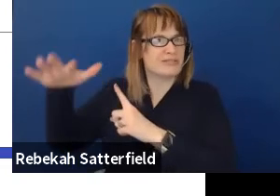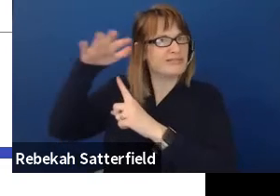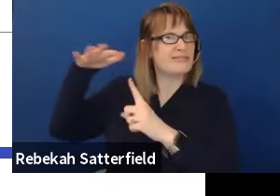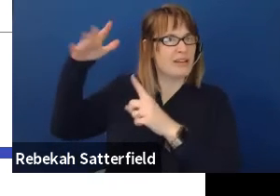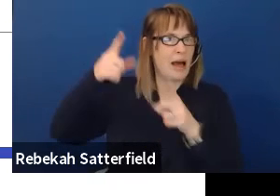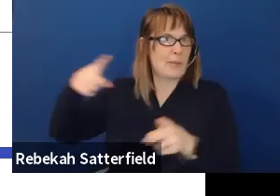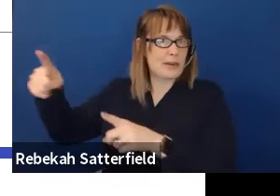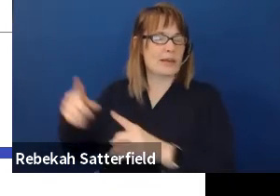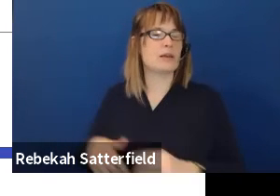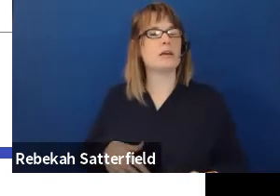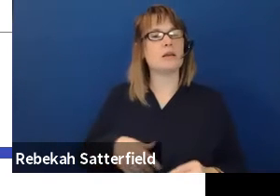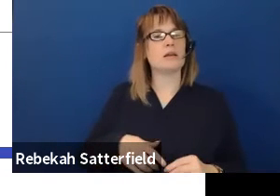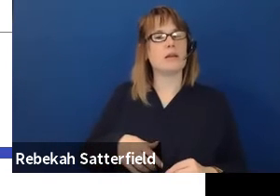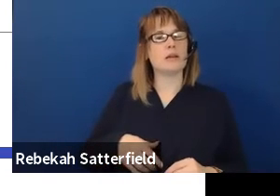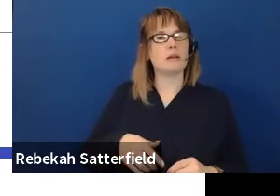that